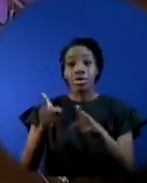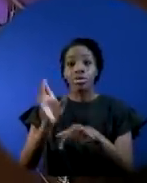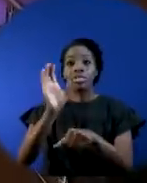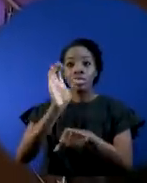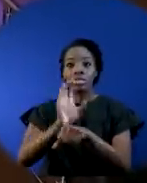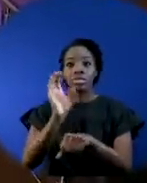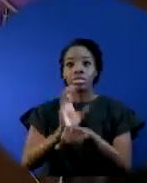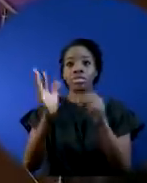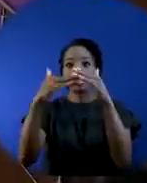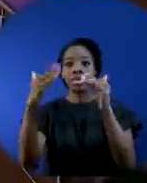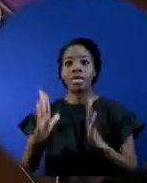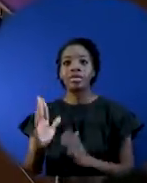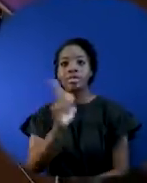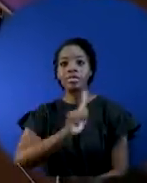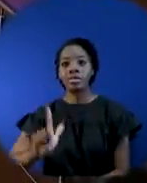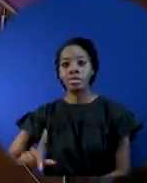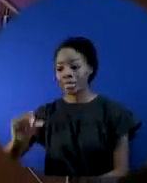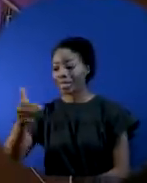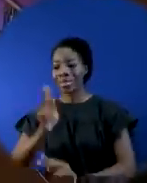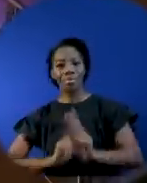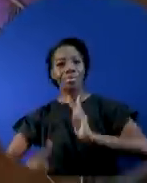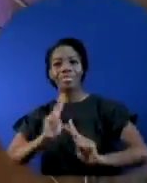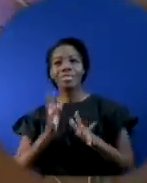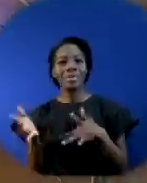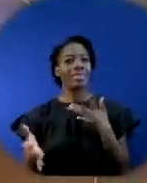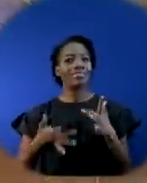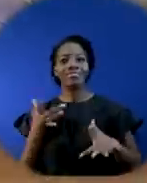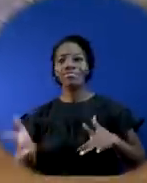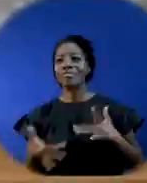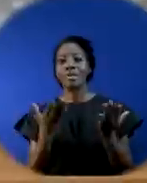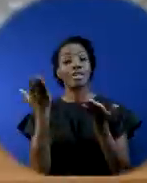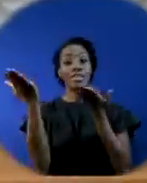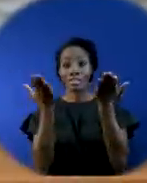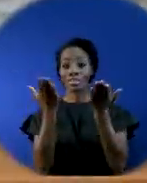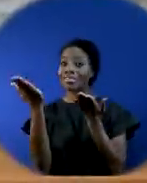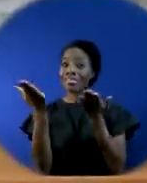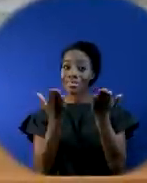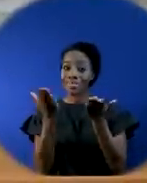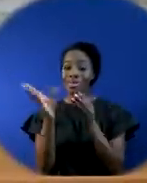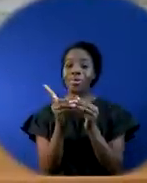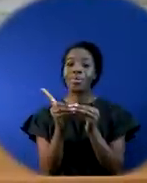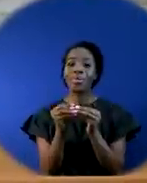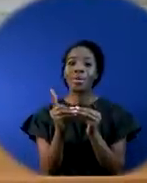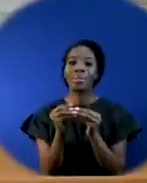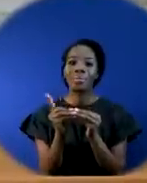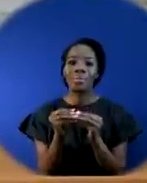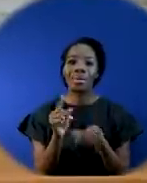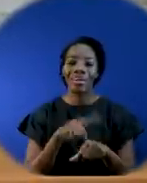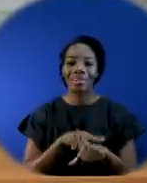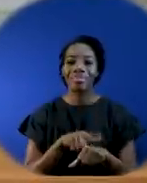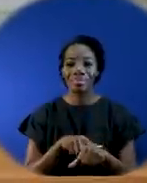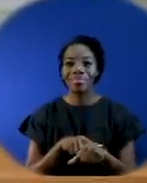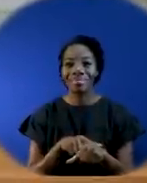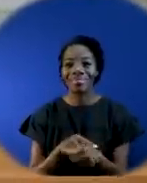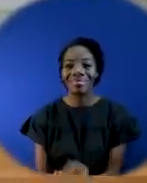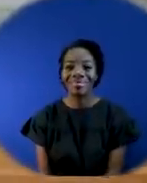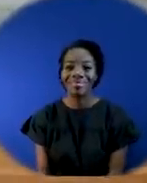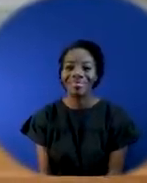house of the Lord. Anybody glad to be in the service one more